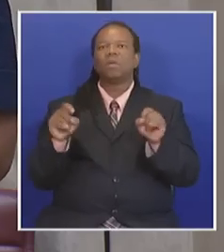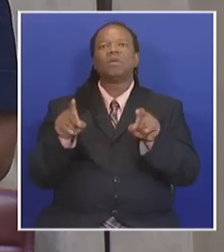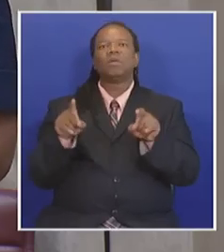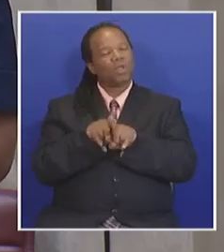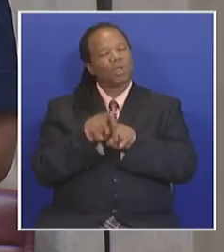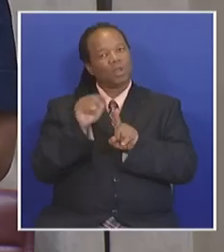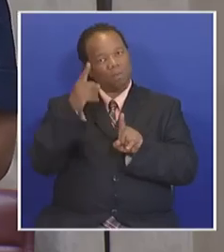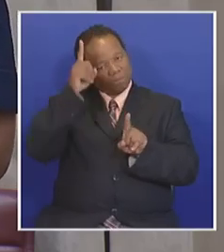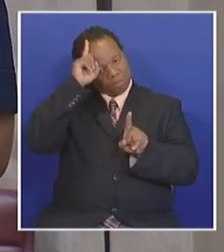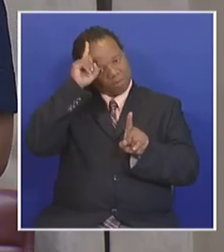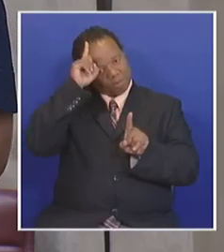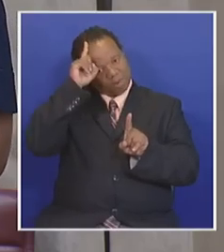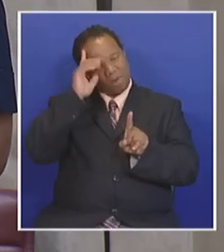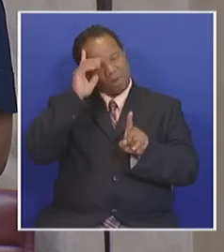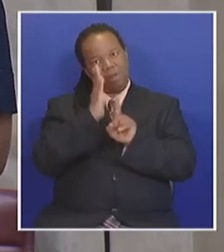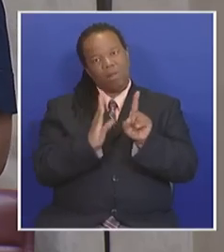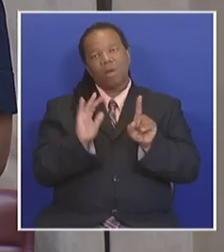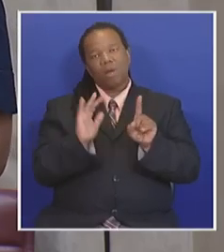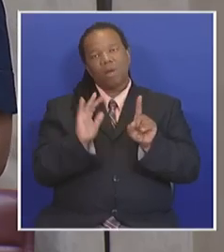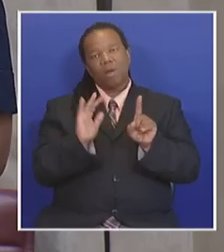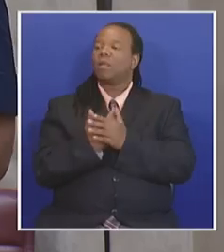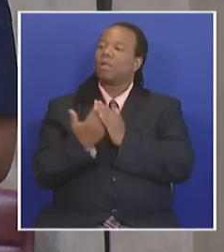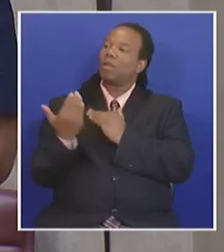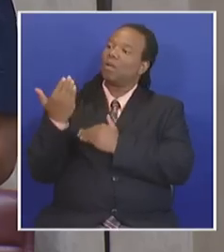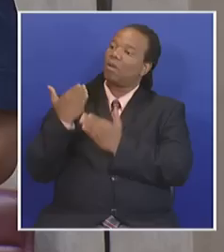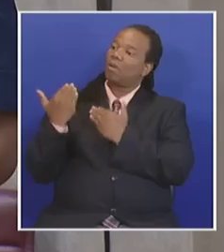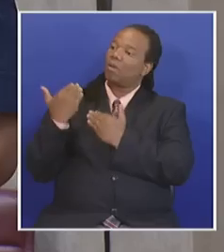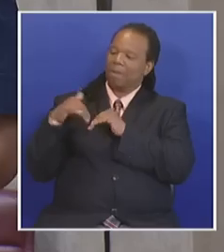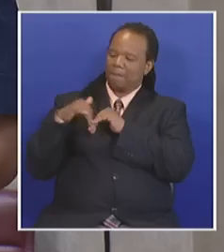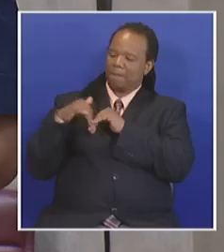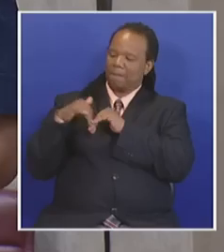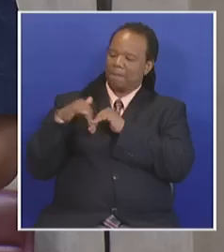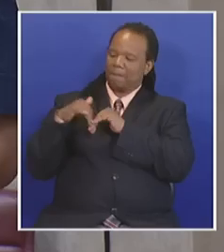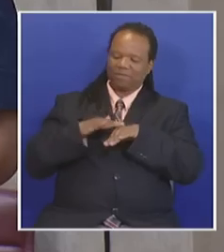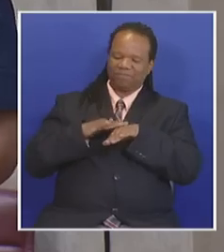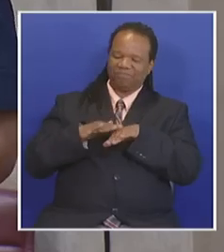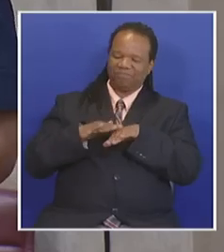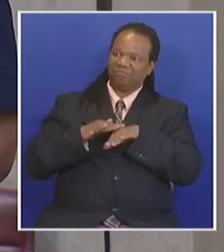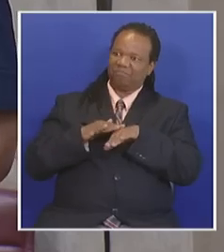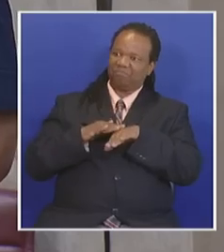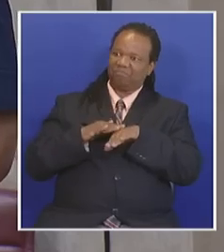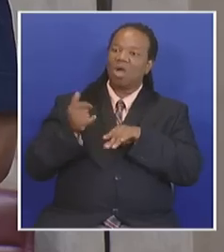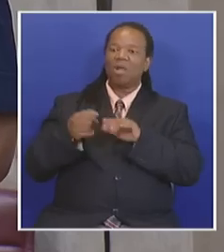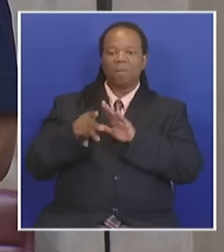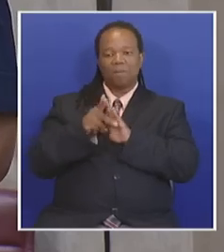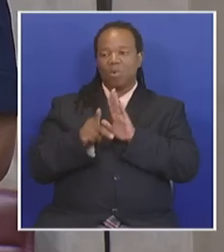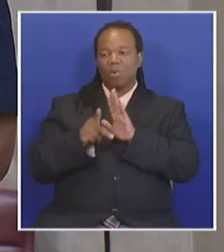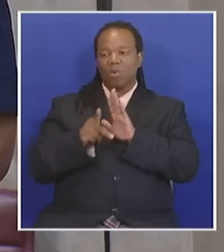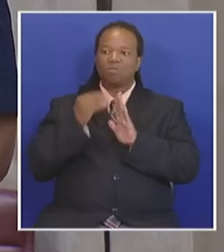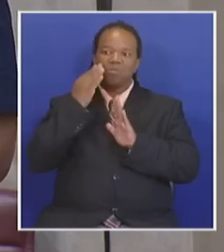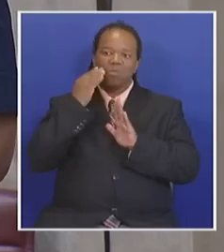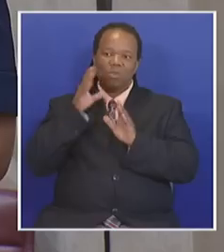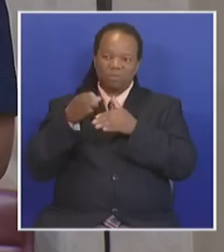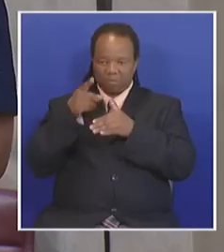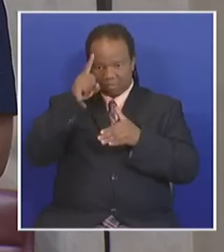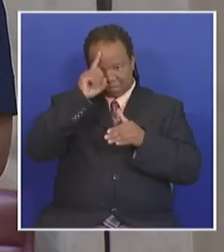Chairperson, symbolizes a break from a terrible past characterized by racist oppression and racial policies. It was therefore a moment of